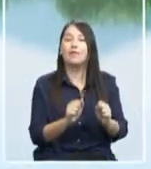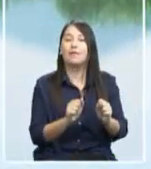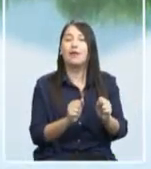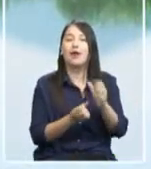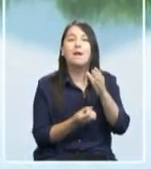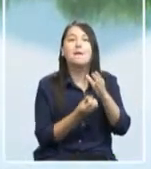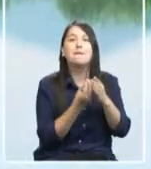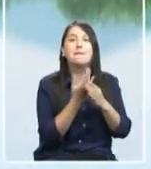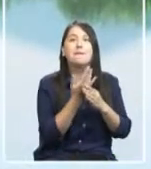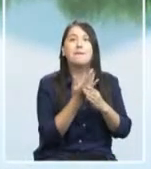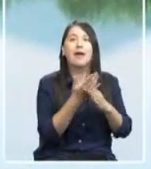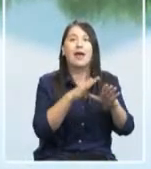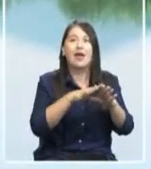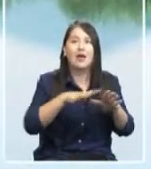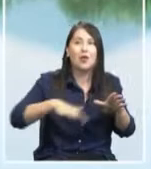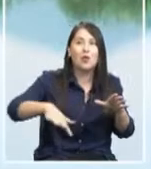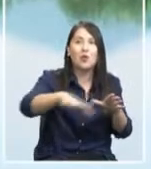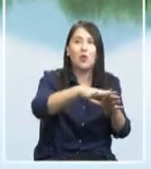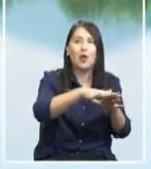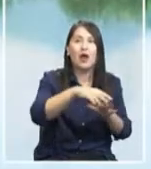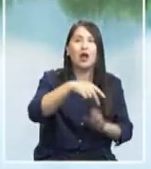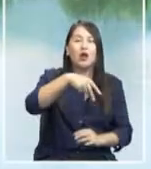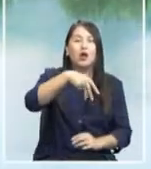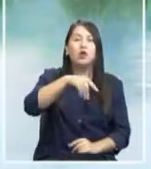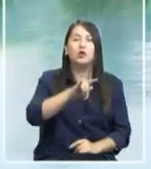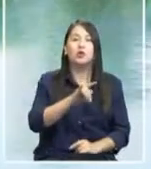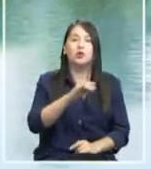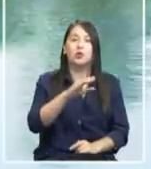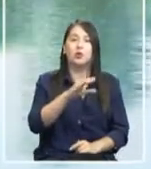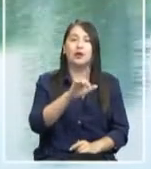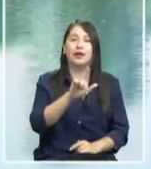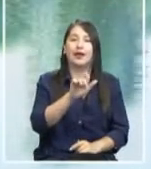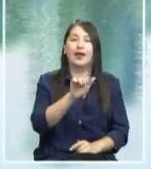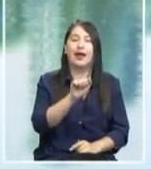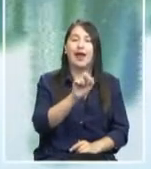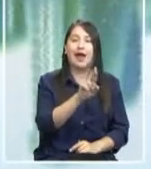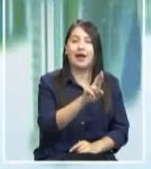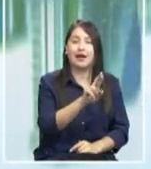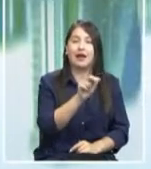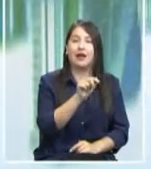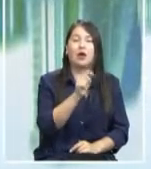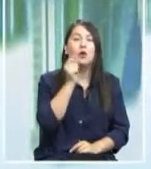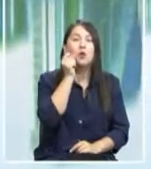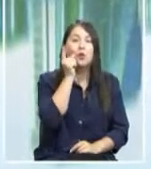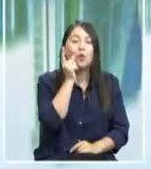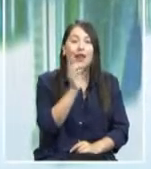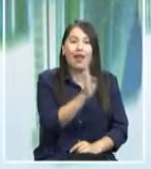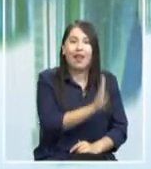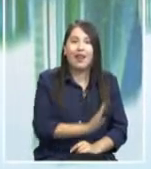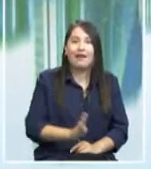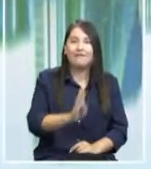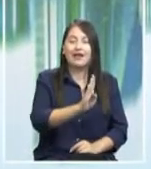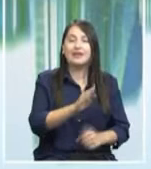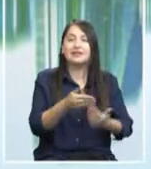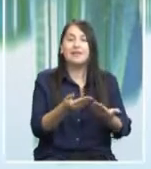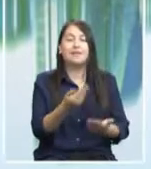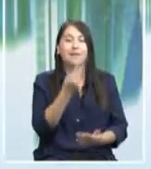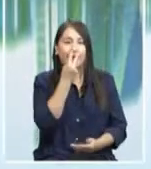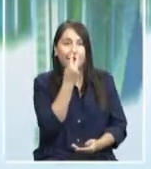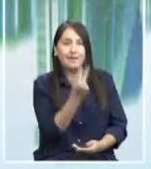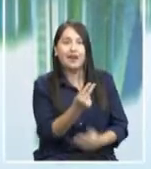is the baseline from which we're looking for sustainability? What are the means? What are the